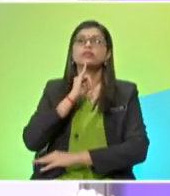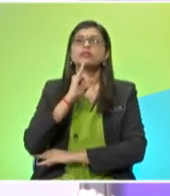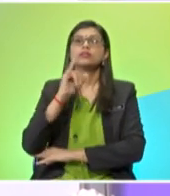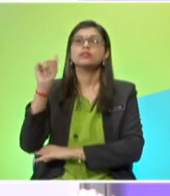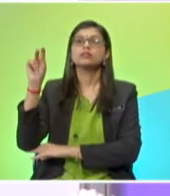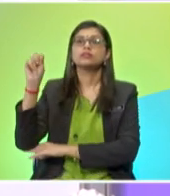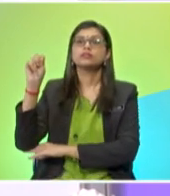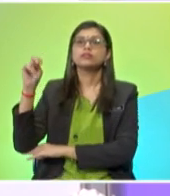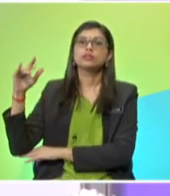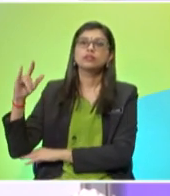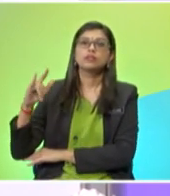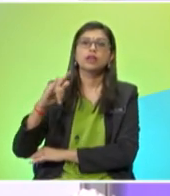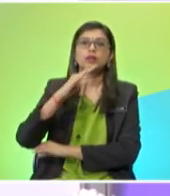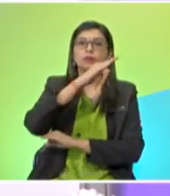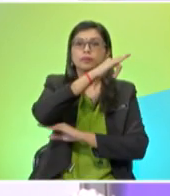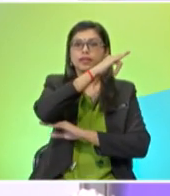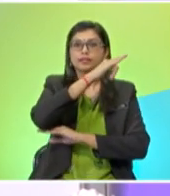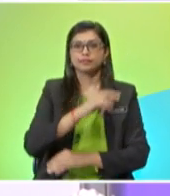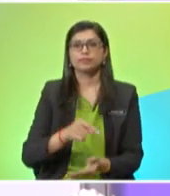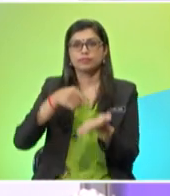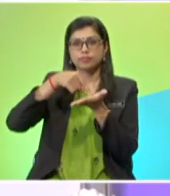an aeroplane.